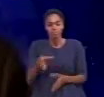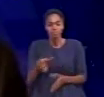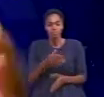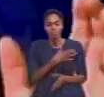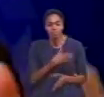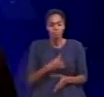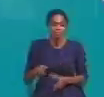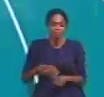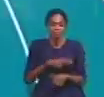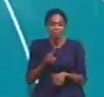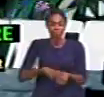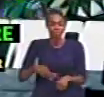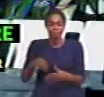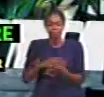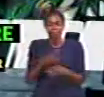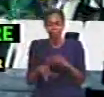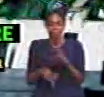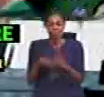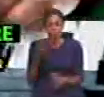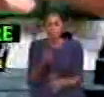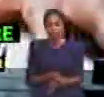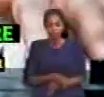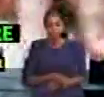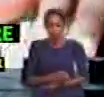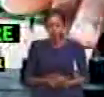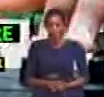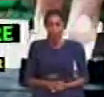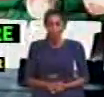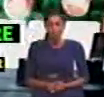nations across the globe.